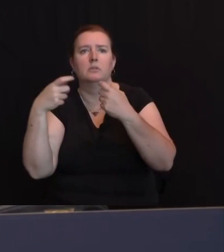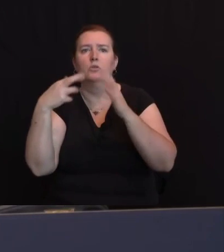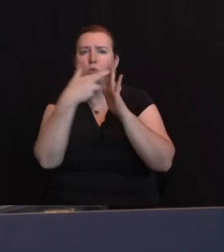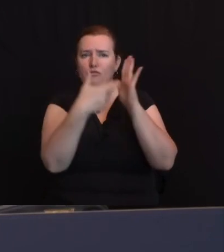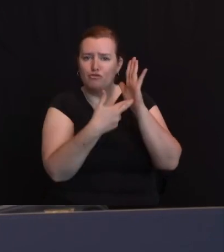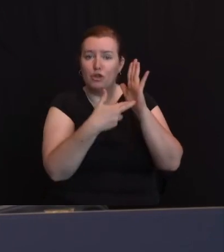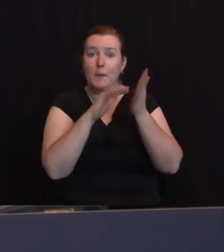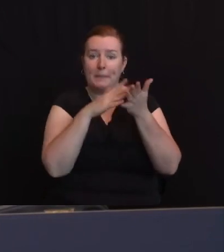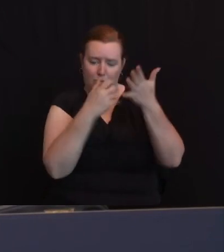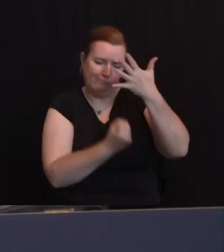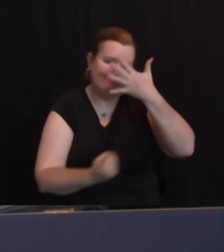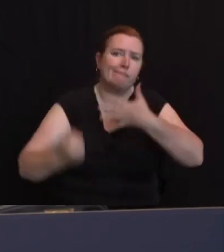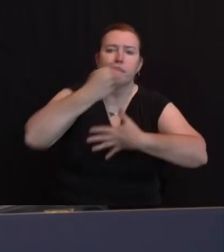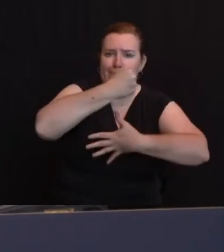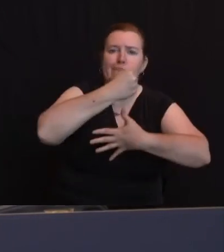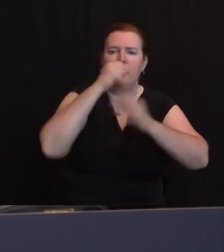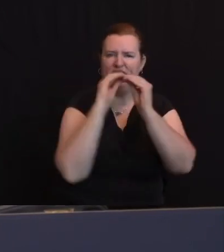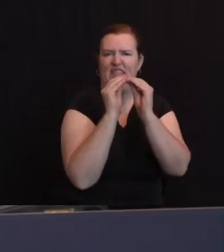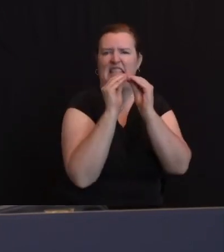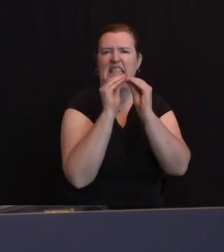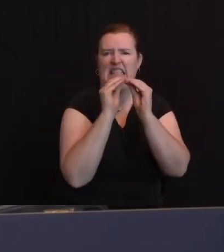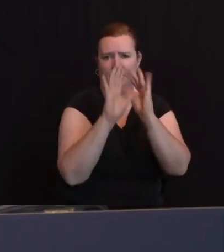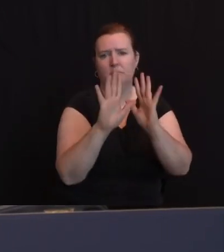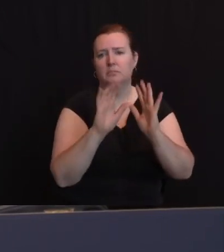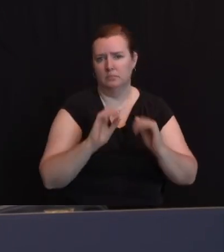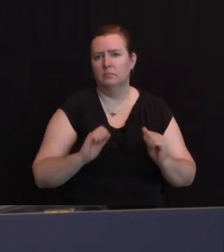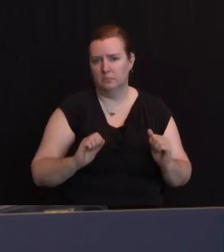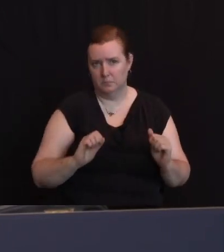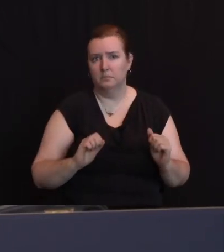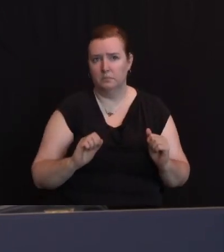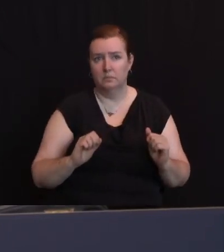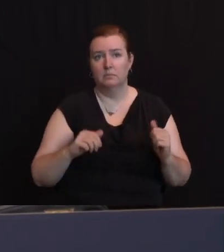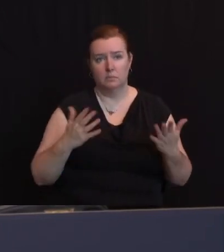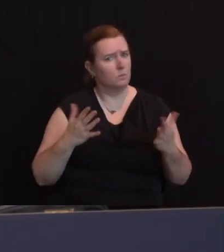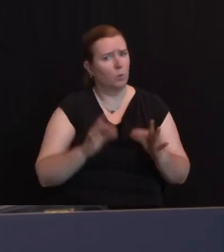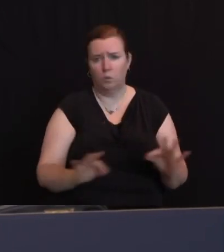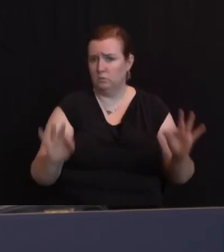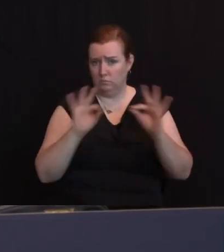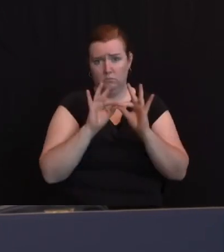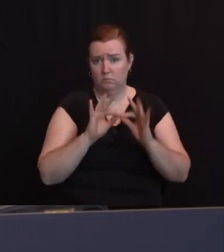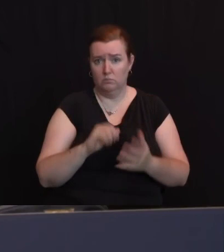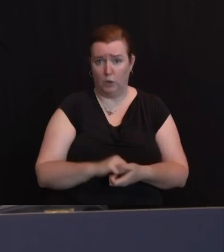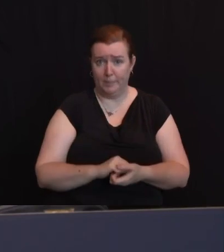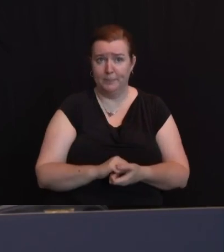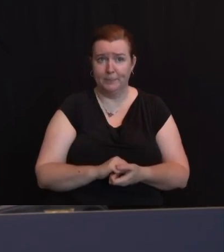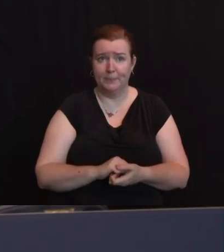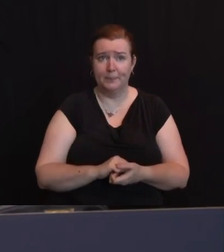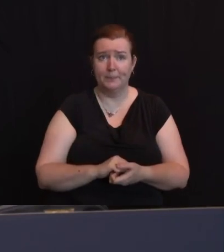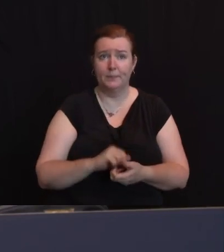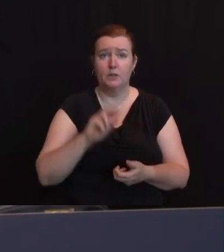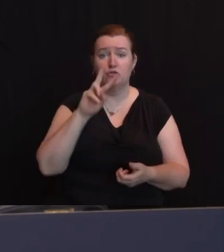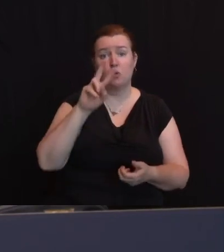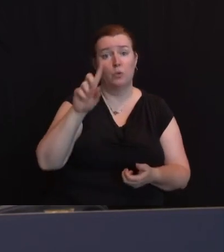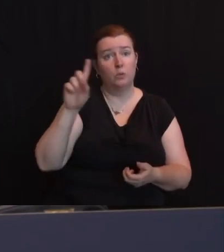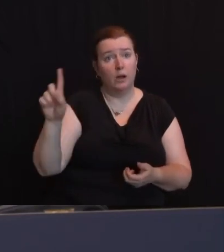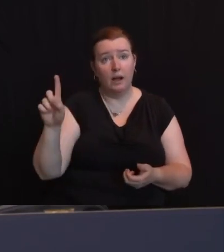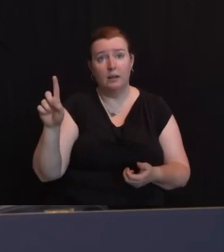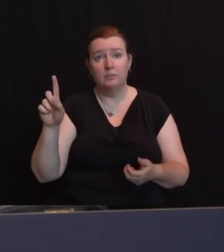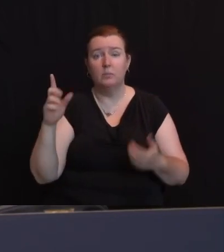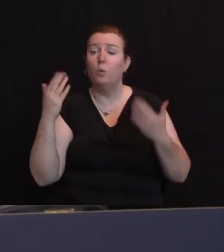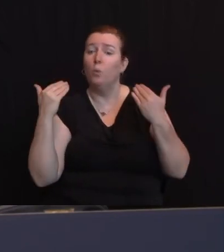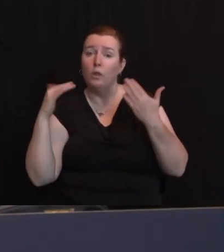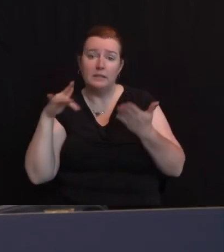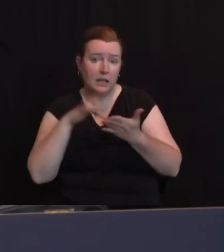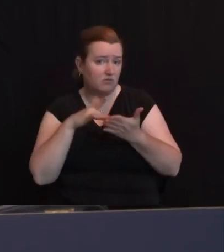so, that need electricity to run their life-saving equipment. And 211, beyond cooling centers, any